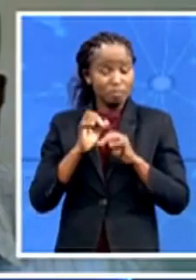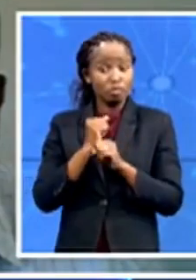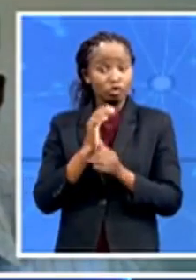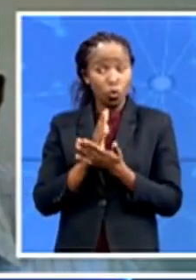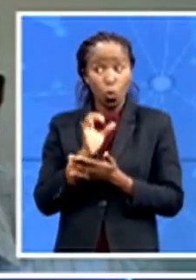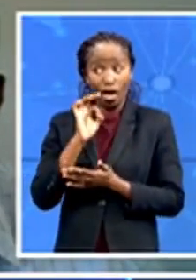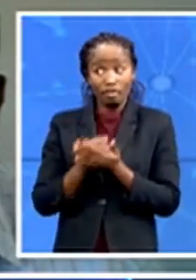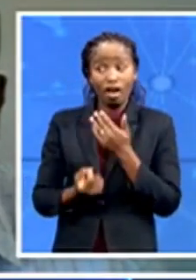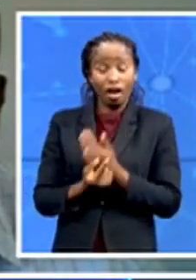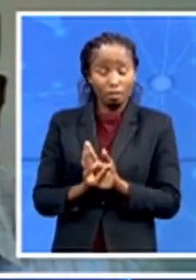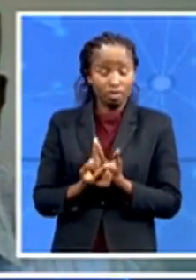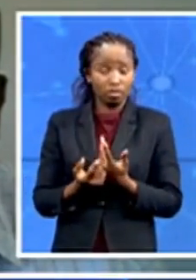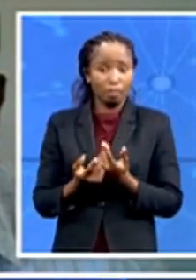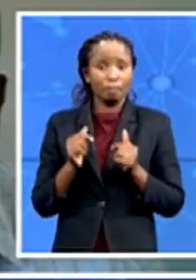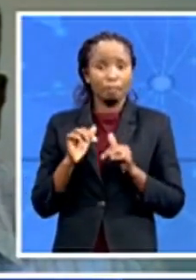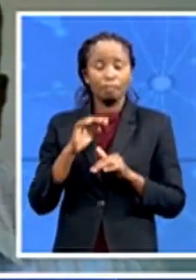are protected at all times?